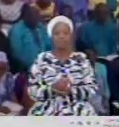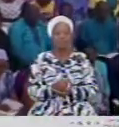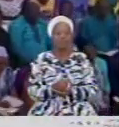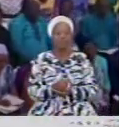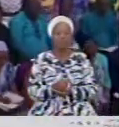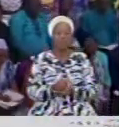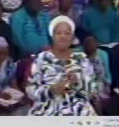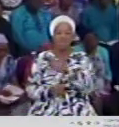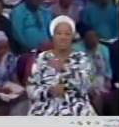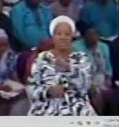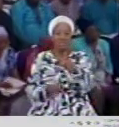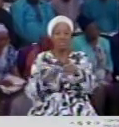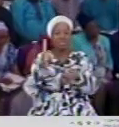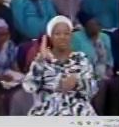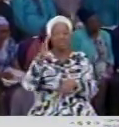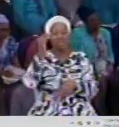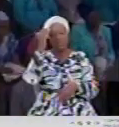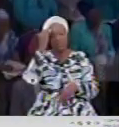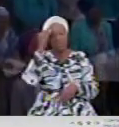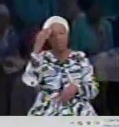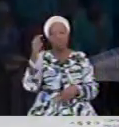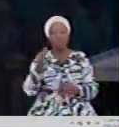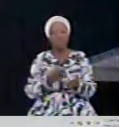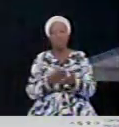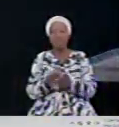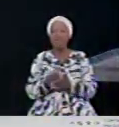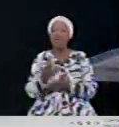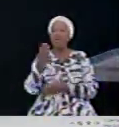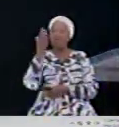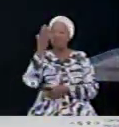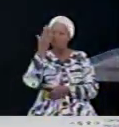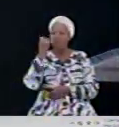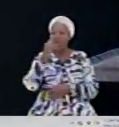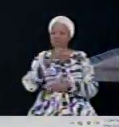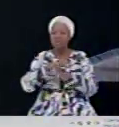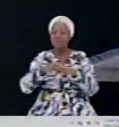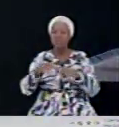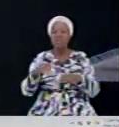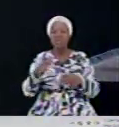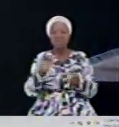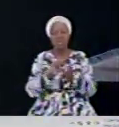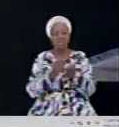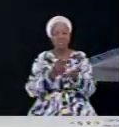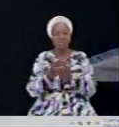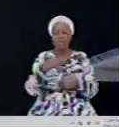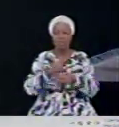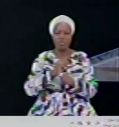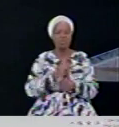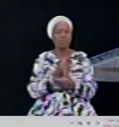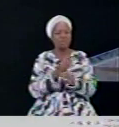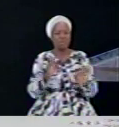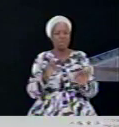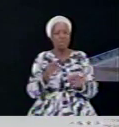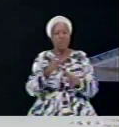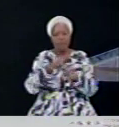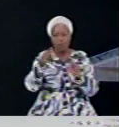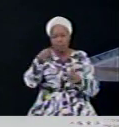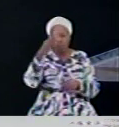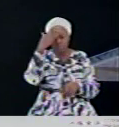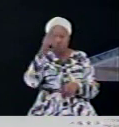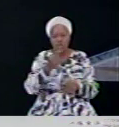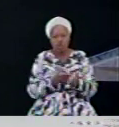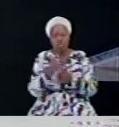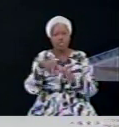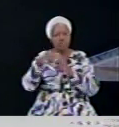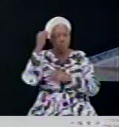You shall know the truth. Why doesn't the truth make us free? Because we know the truth in the